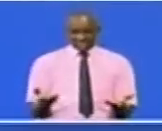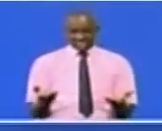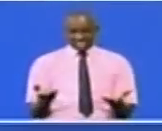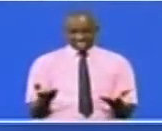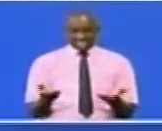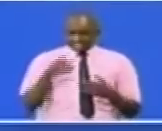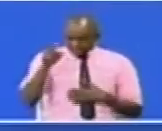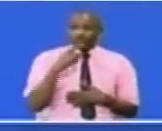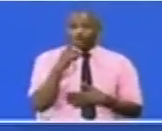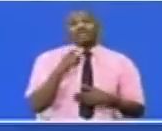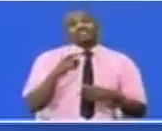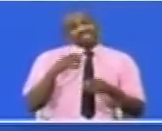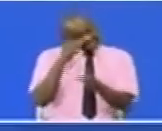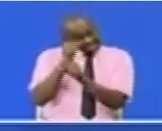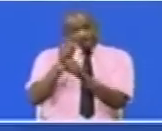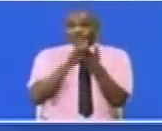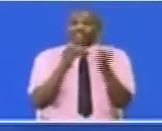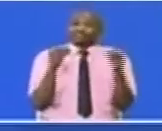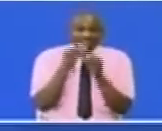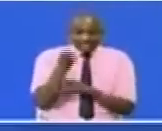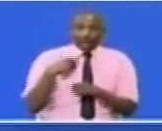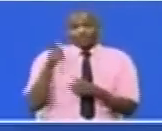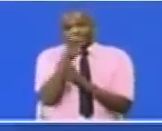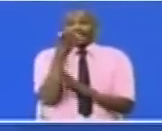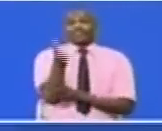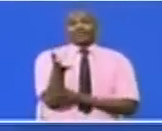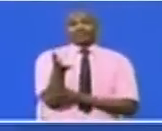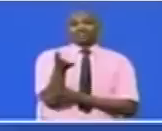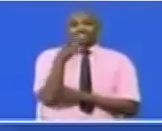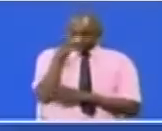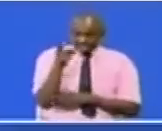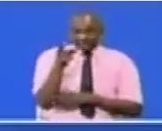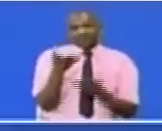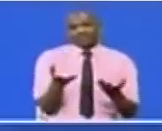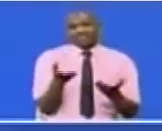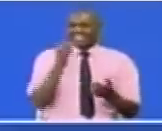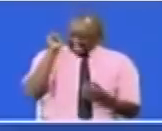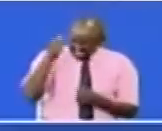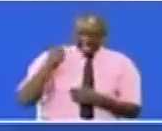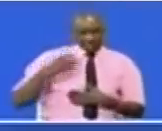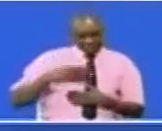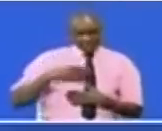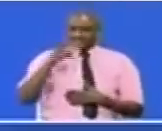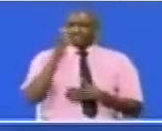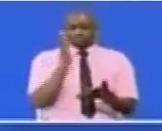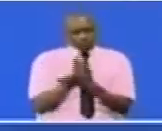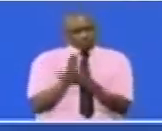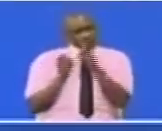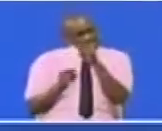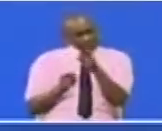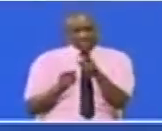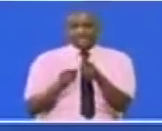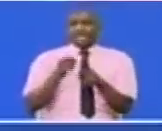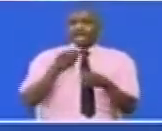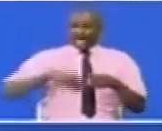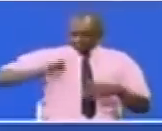had stakeholders meeting, we only see in the media that they are having stakeholders meeting. Kenya is staring at the reality of a ban ahead of the Rio